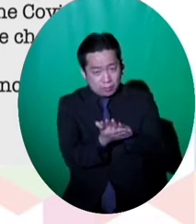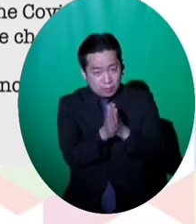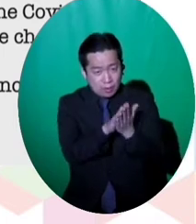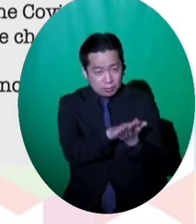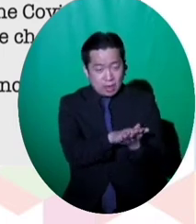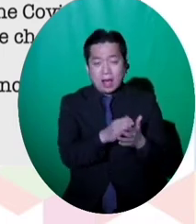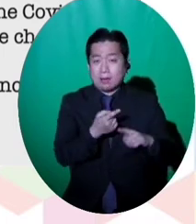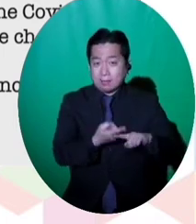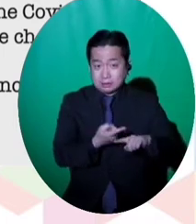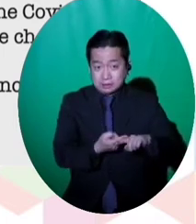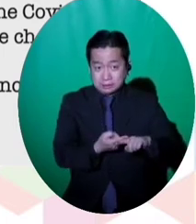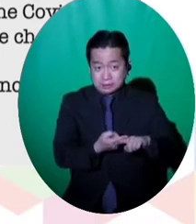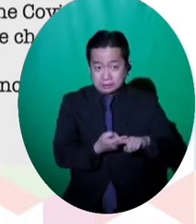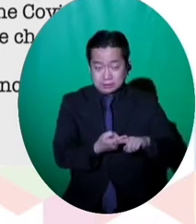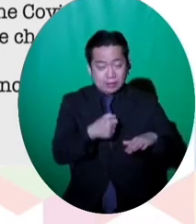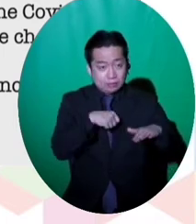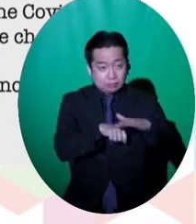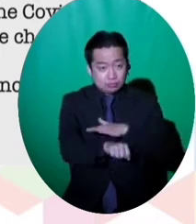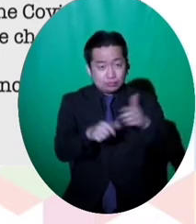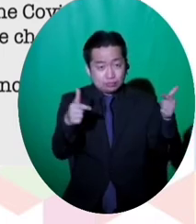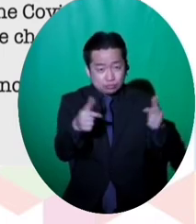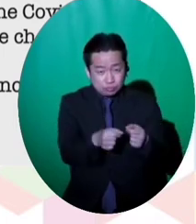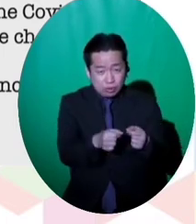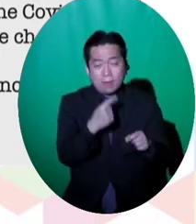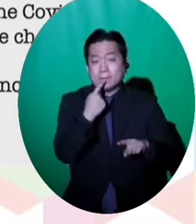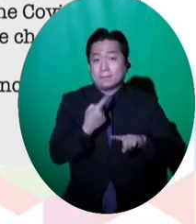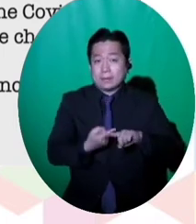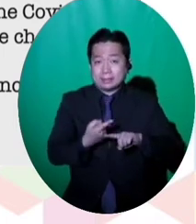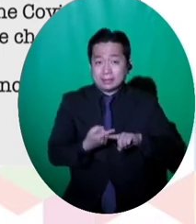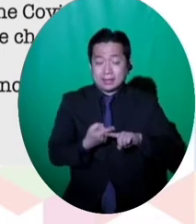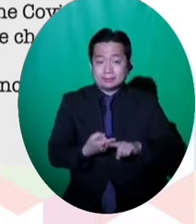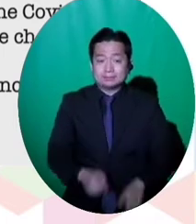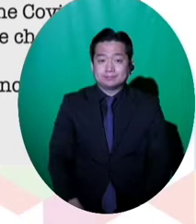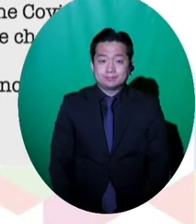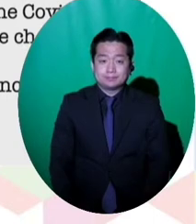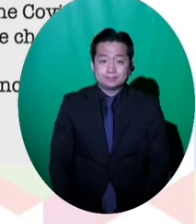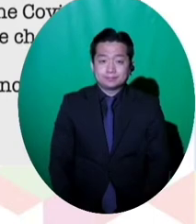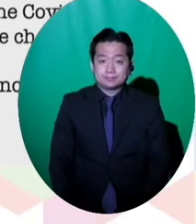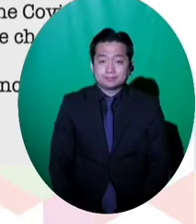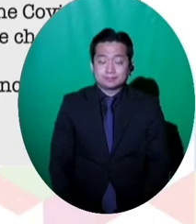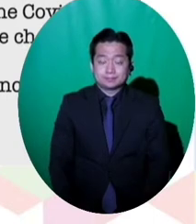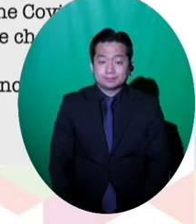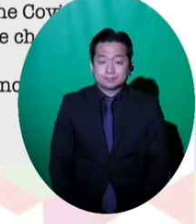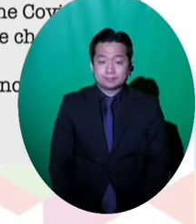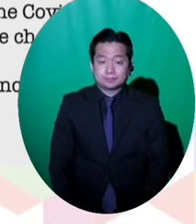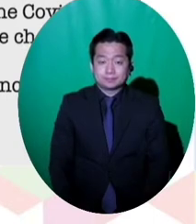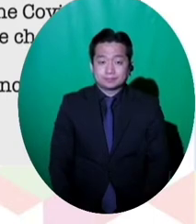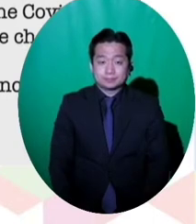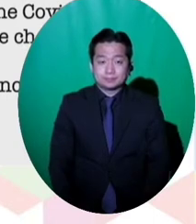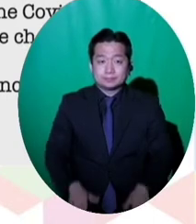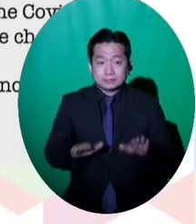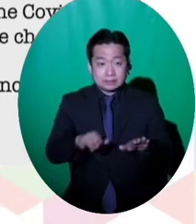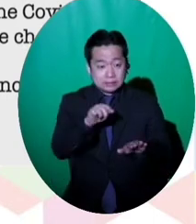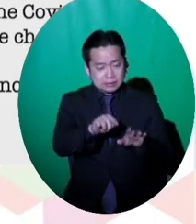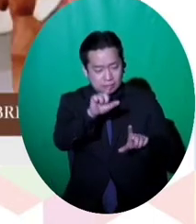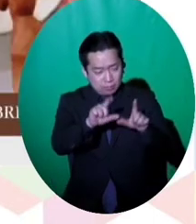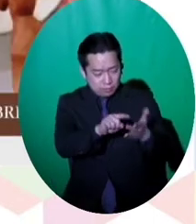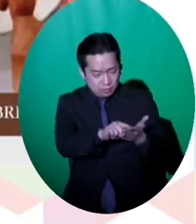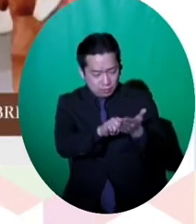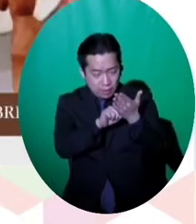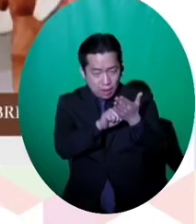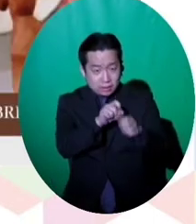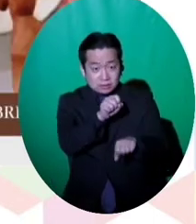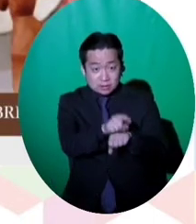about these trends is that they are forcing us to reevaluate the way we think about and measure our economic